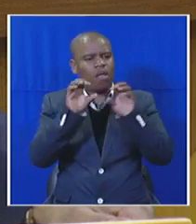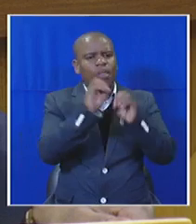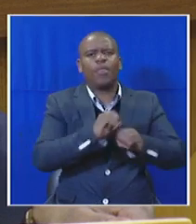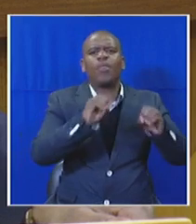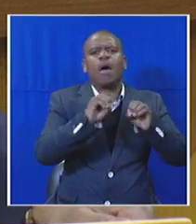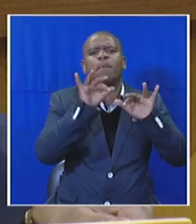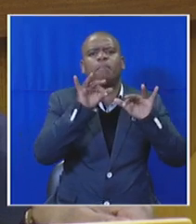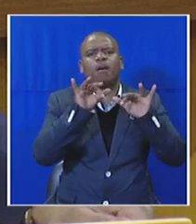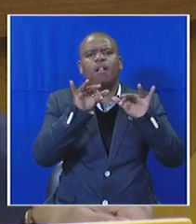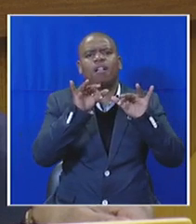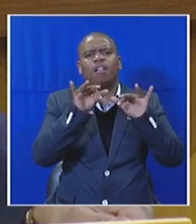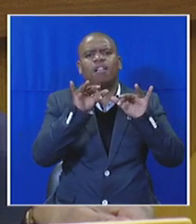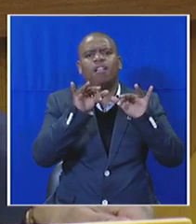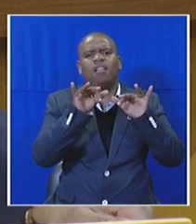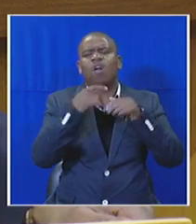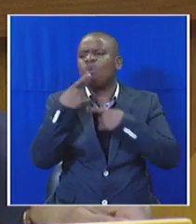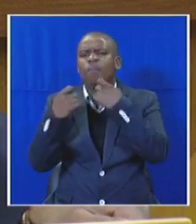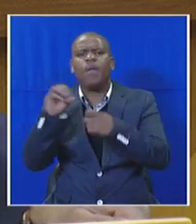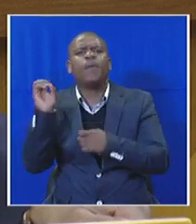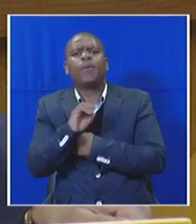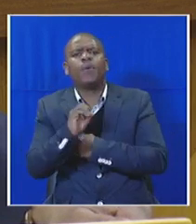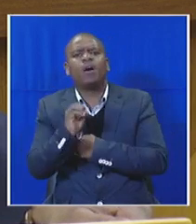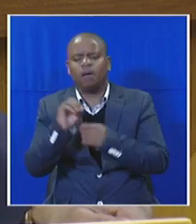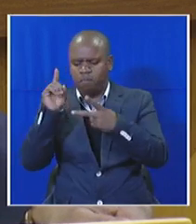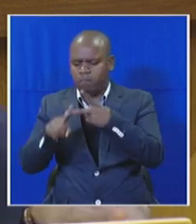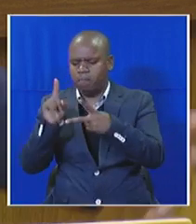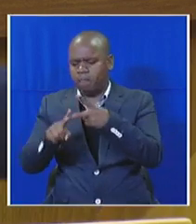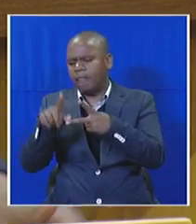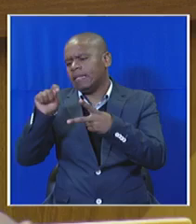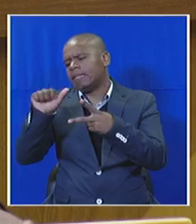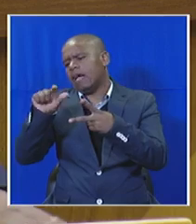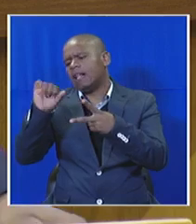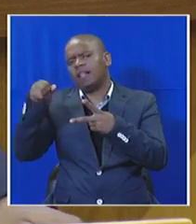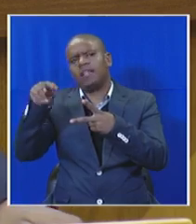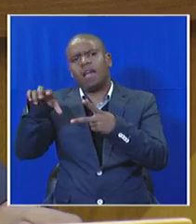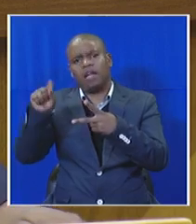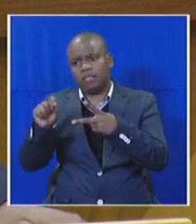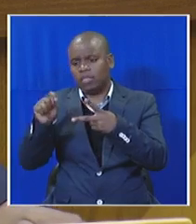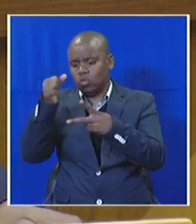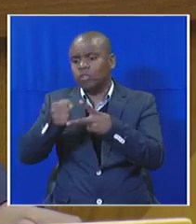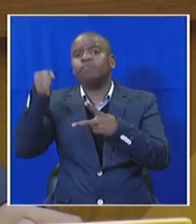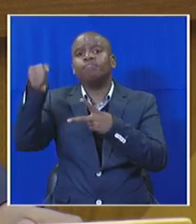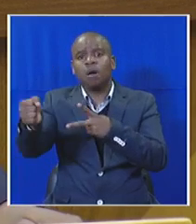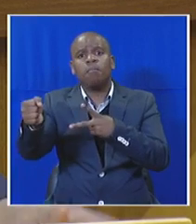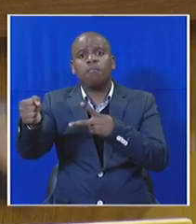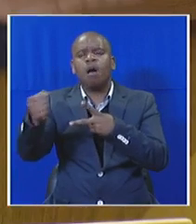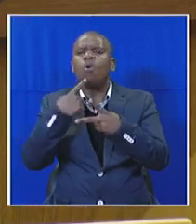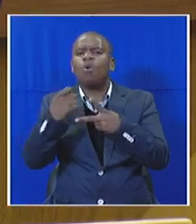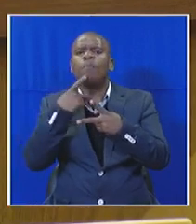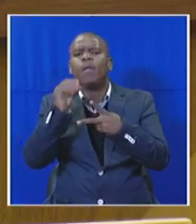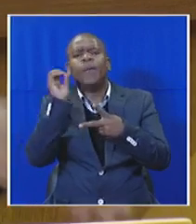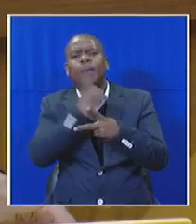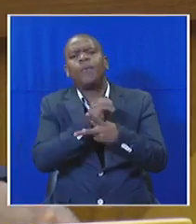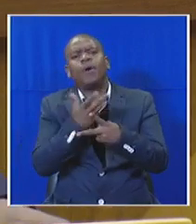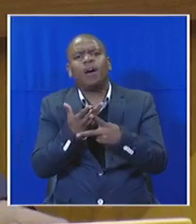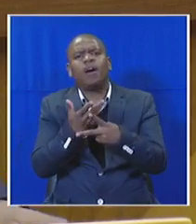Taliad from DA. Nobody complained. Why didn't you complain? What was happening? Were